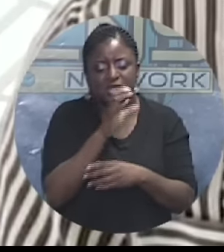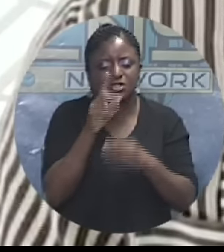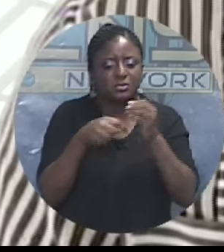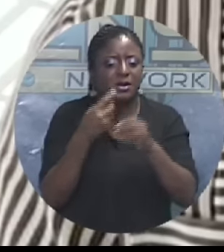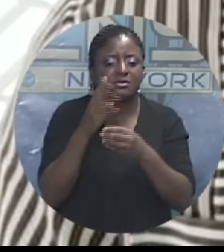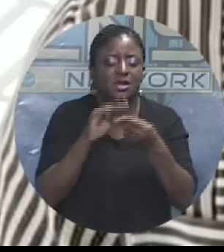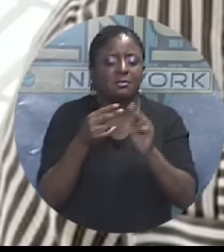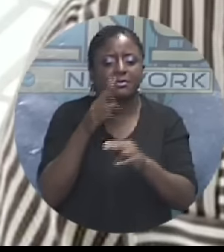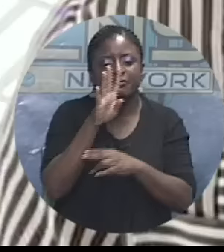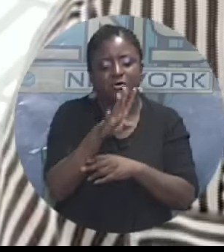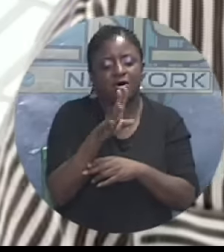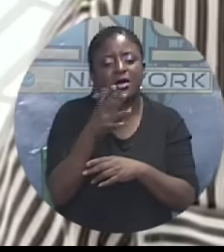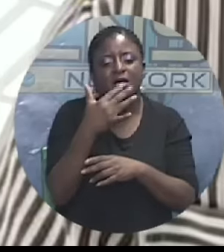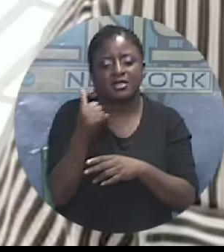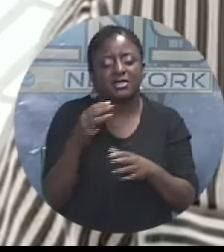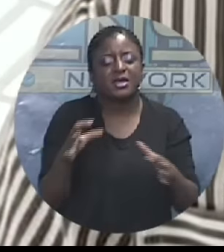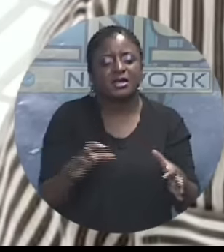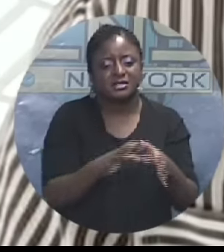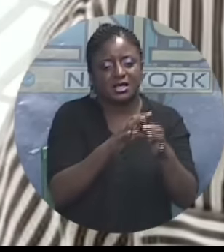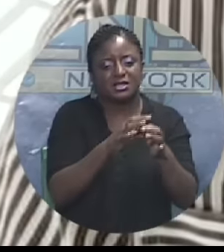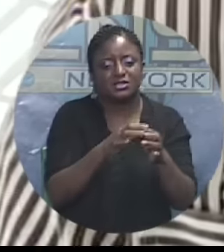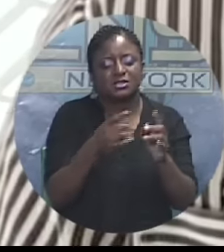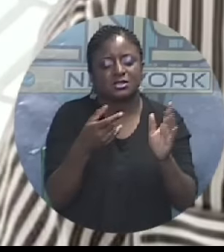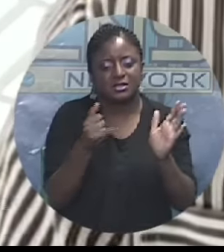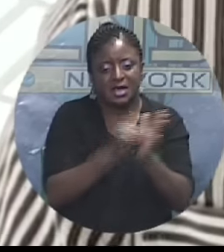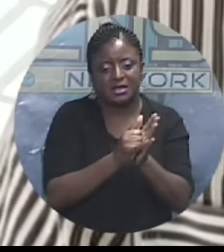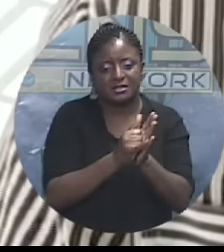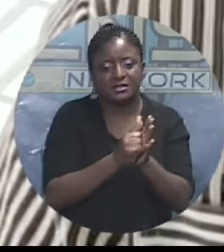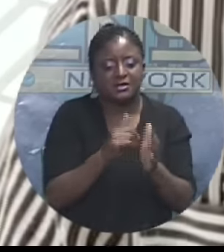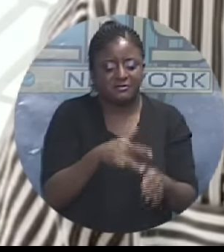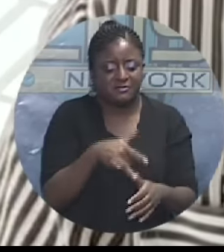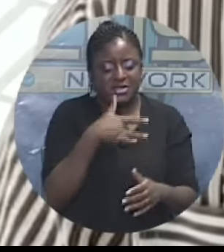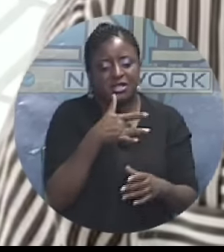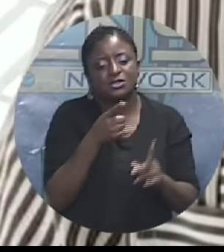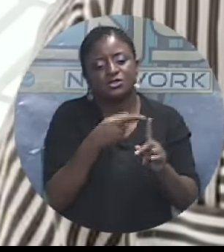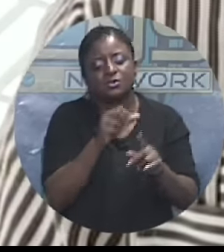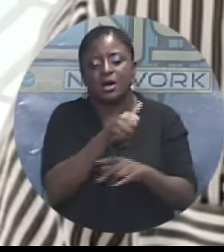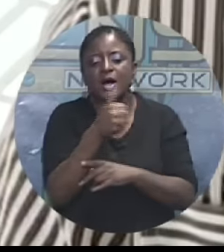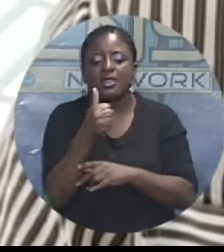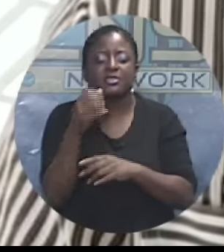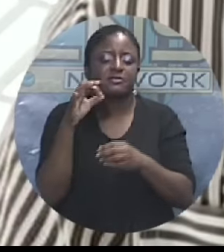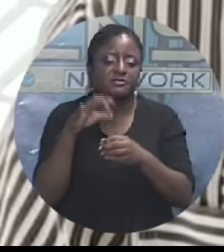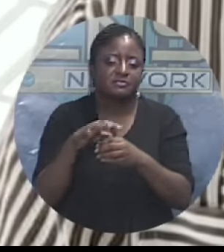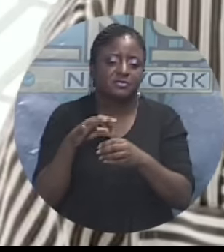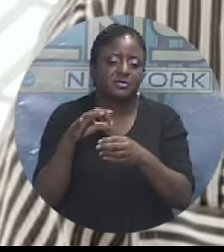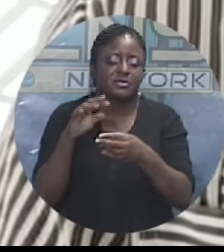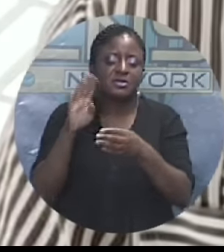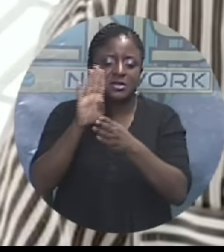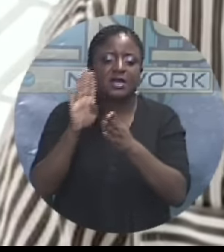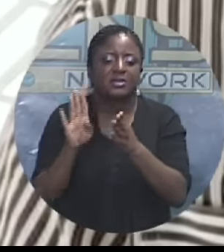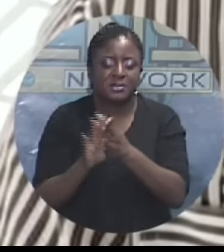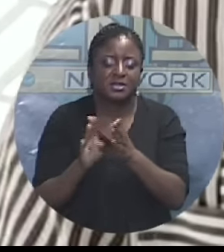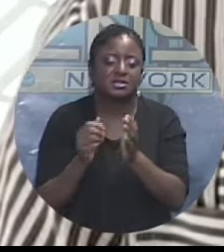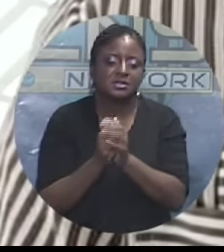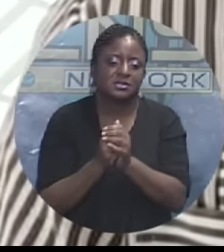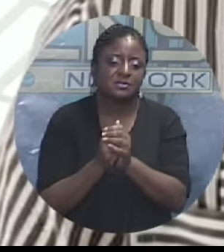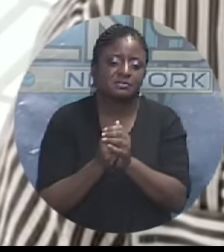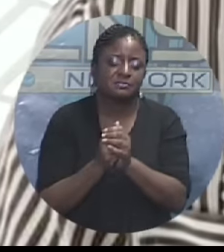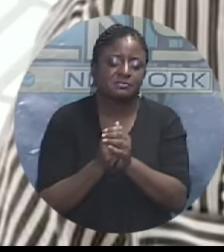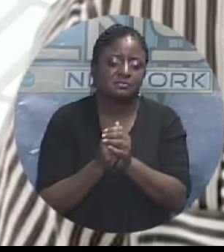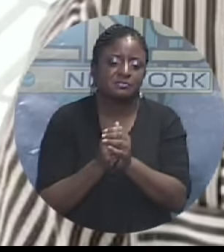to certain other bills. And I feel that perhaps maybe that's the reason why.